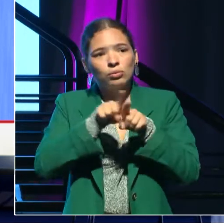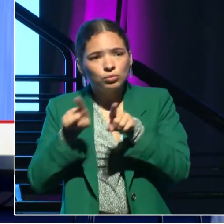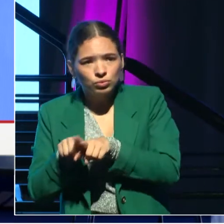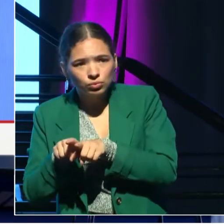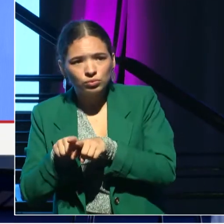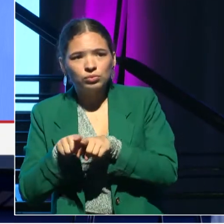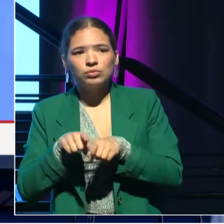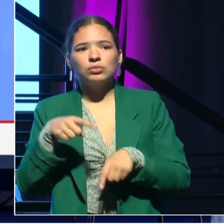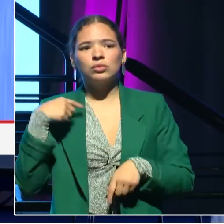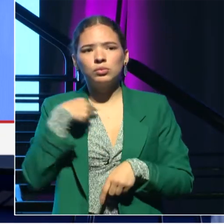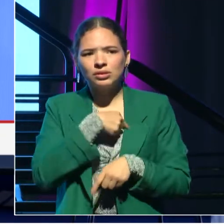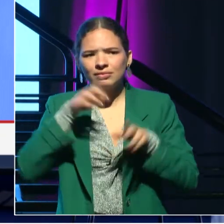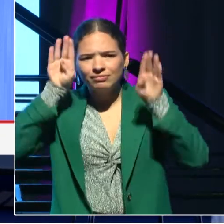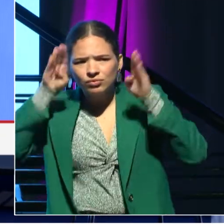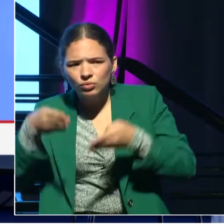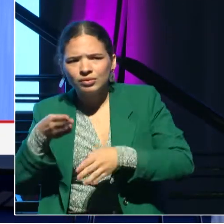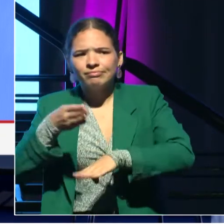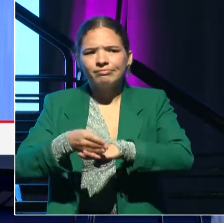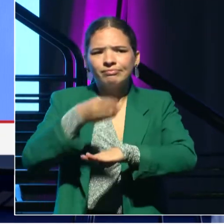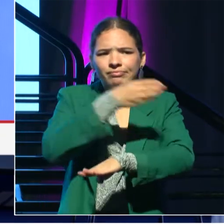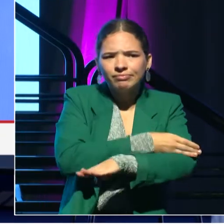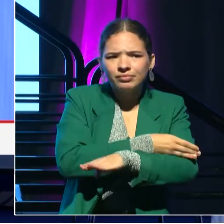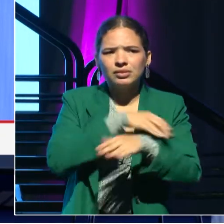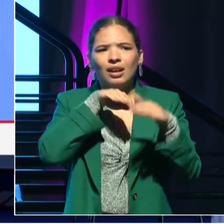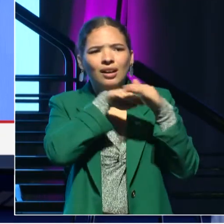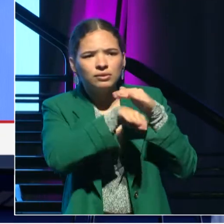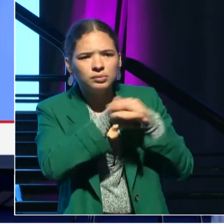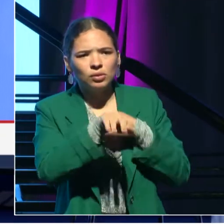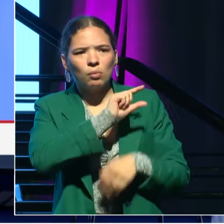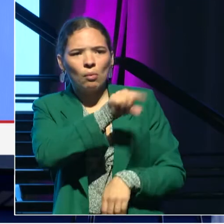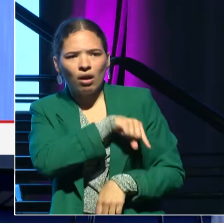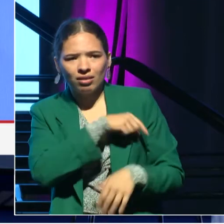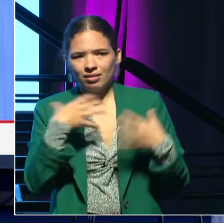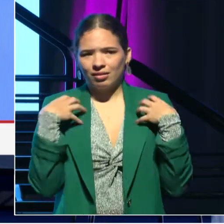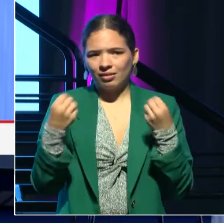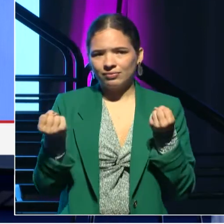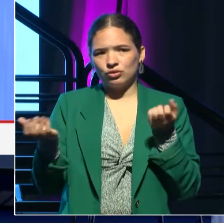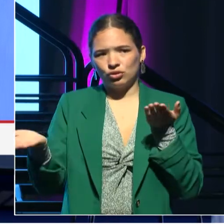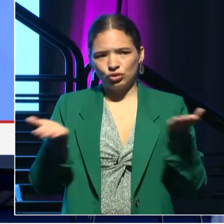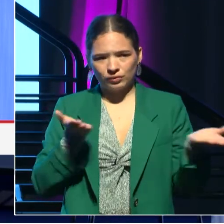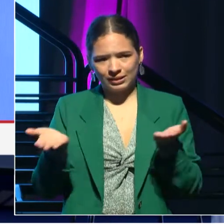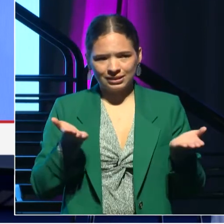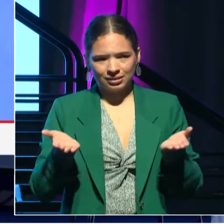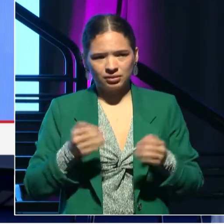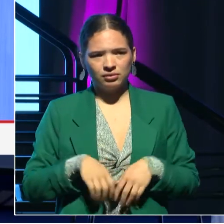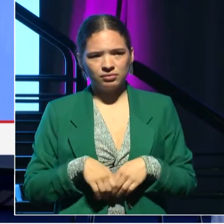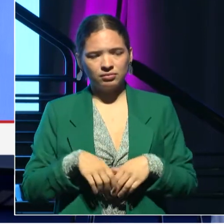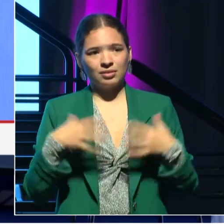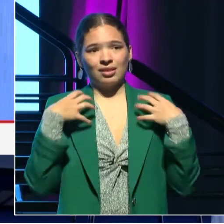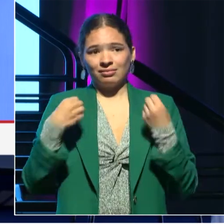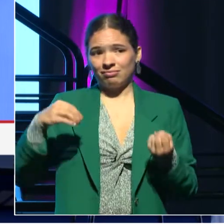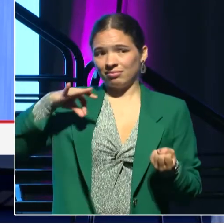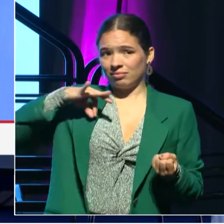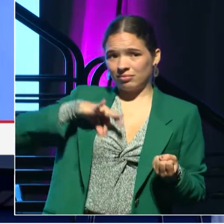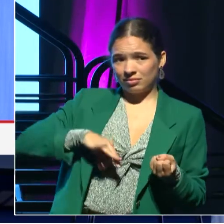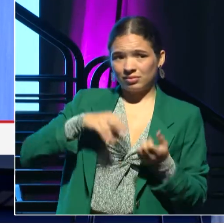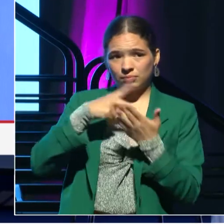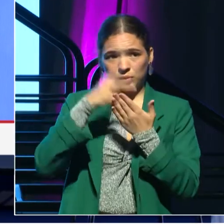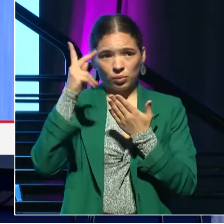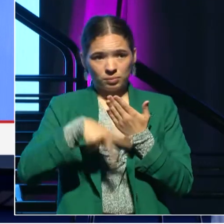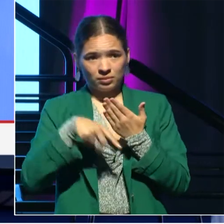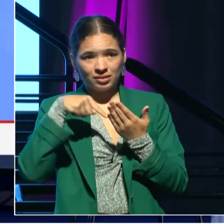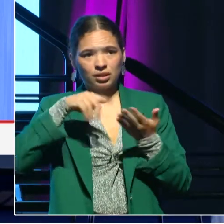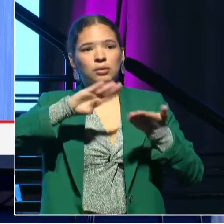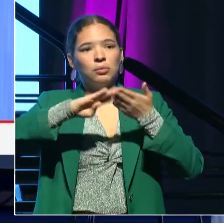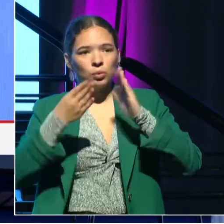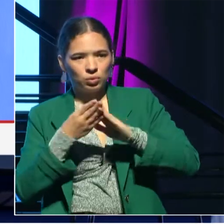increasing access to quality health services through our health benefits programs and community relationships.